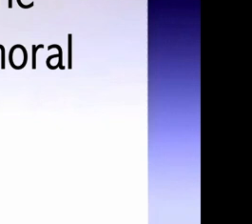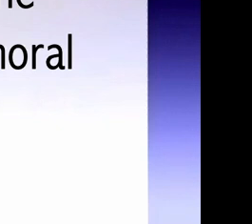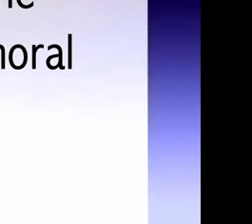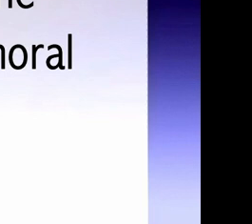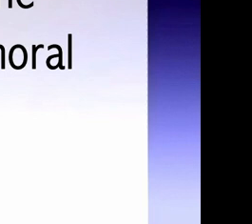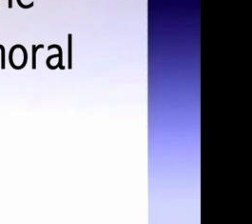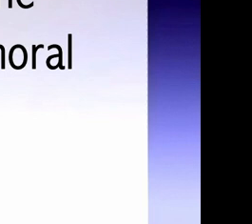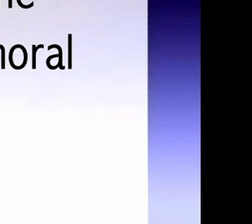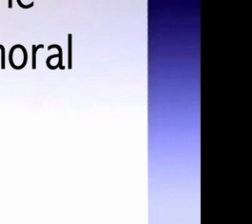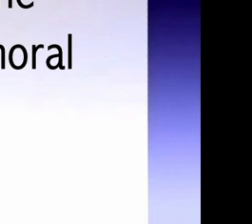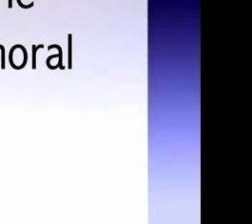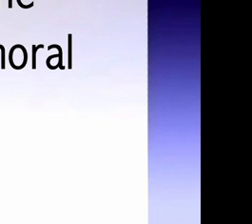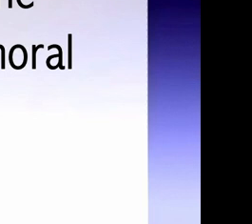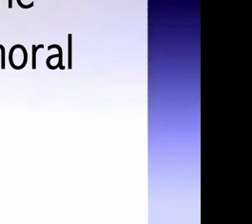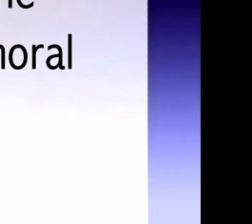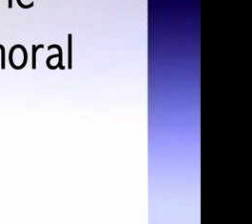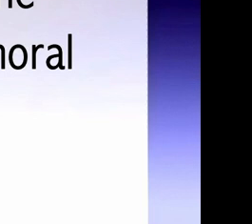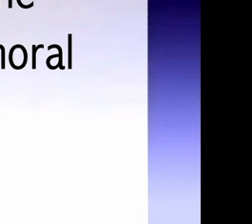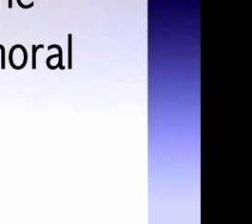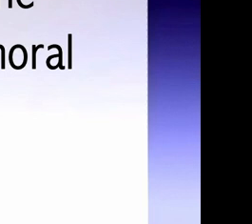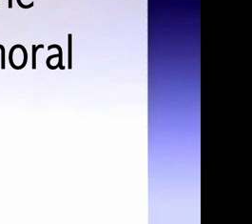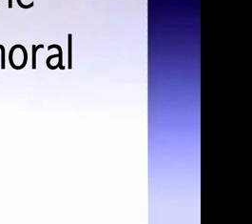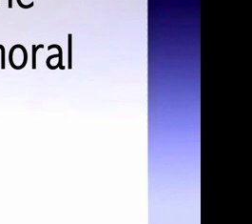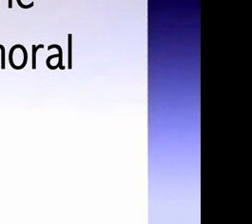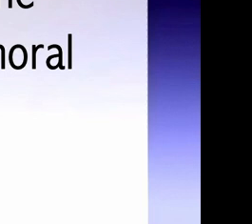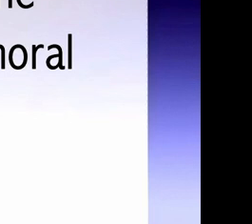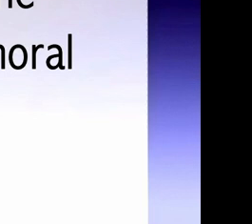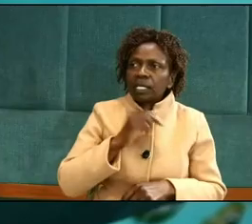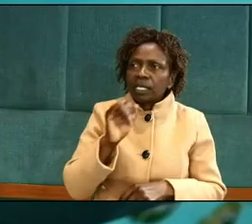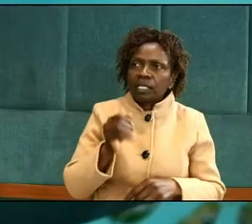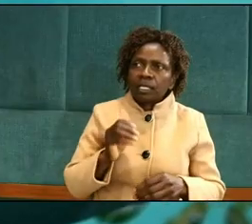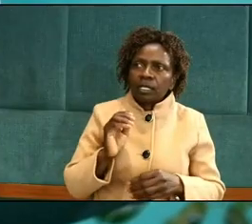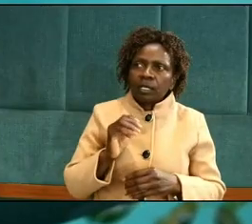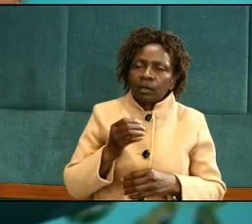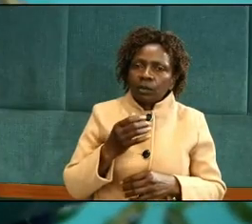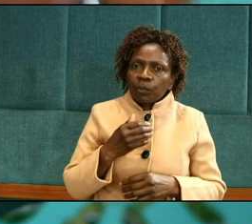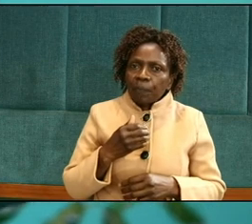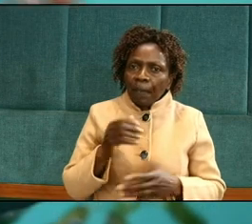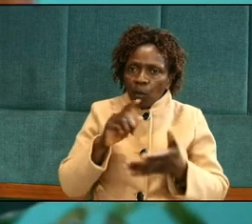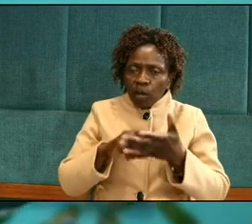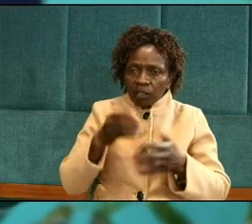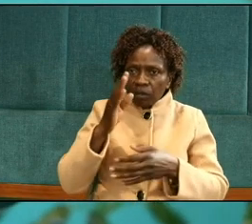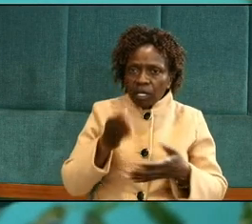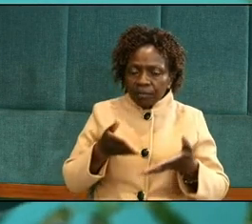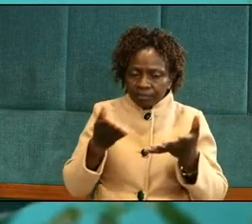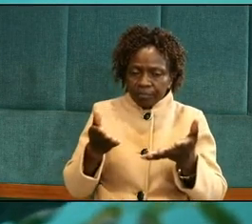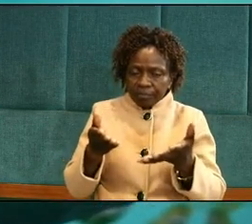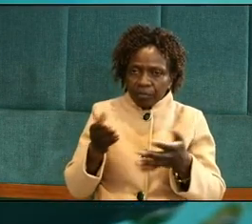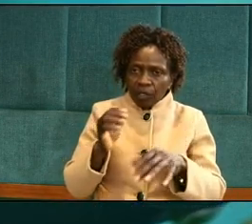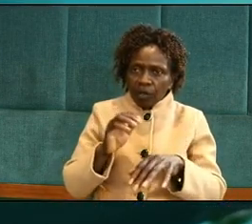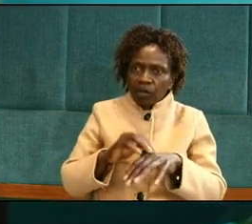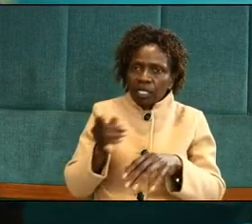the intellectual, and the moral nature. That is the worth that God has placed on